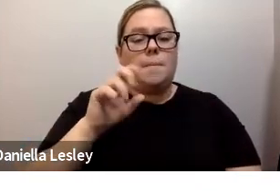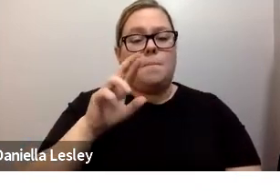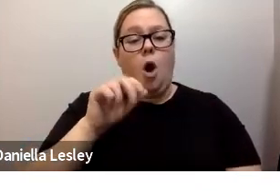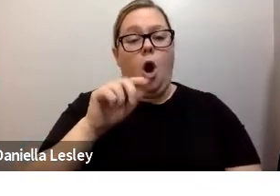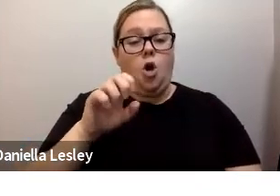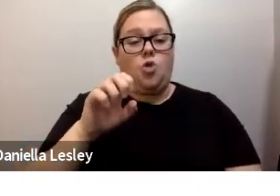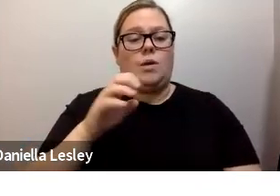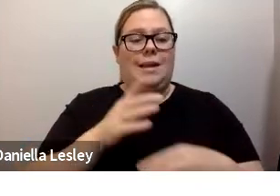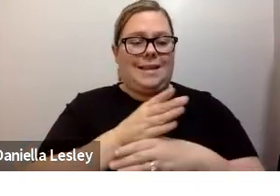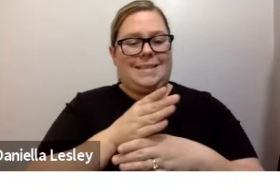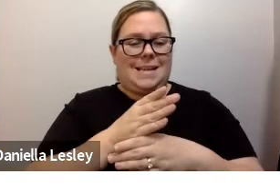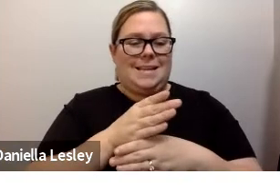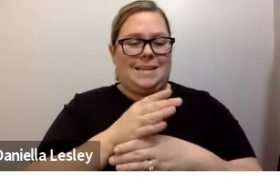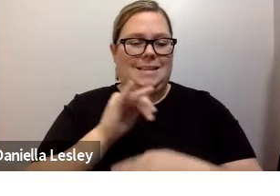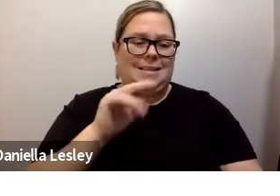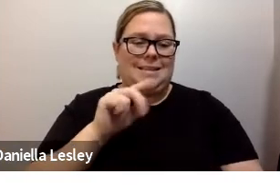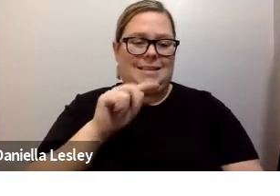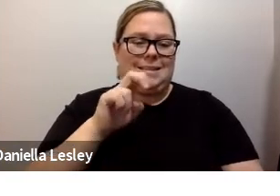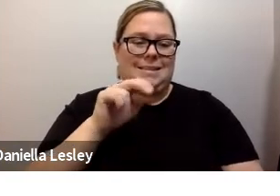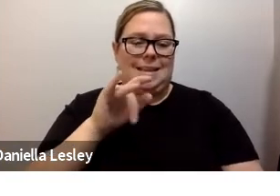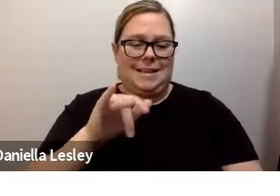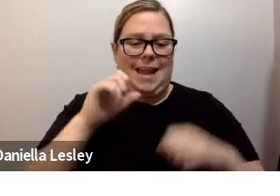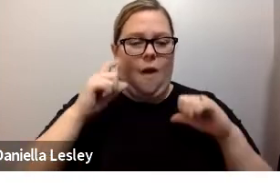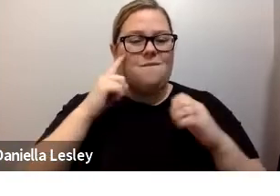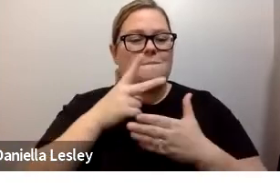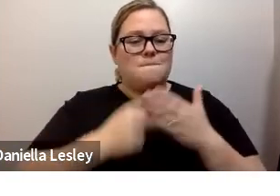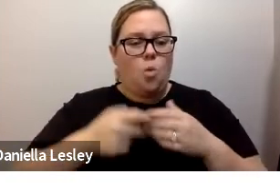both controllers. Next slide.